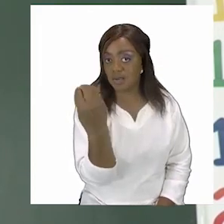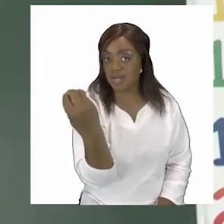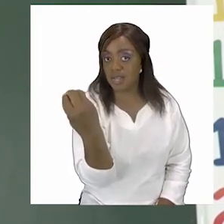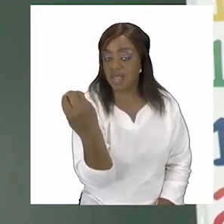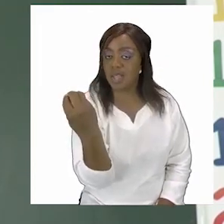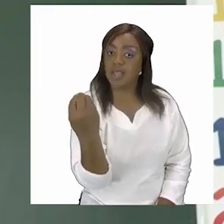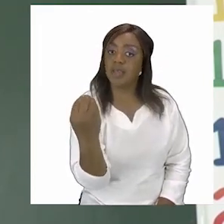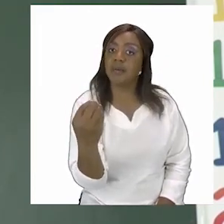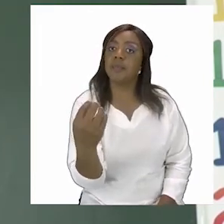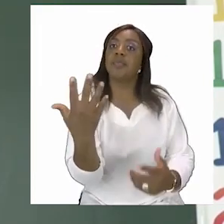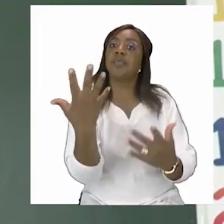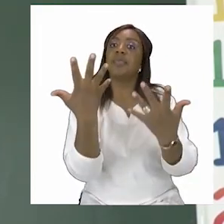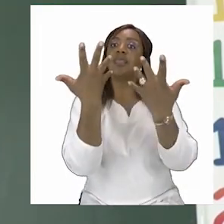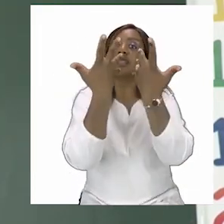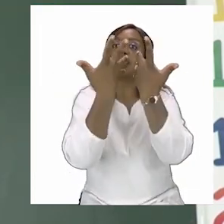Saturday,